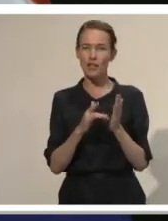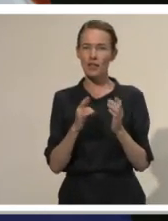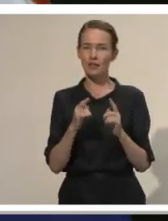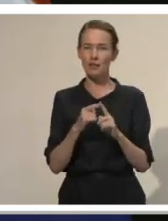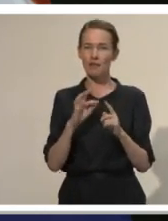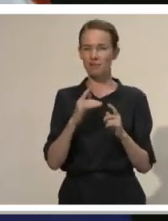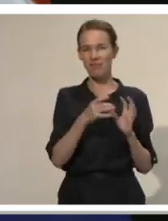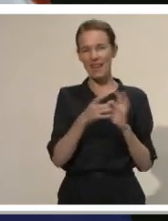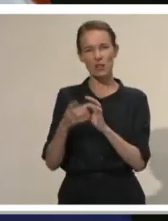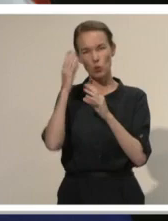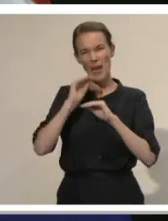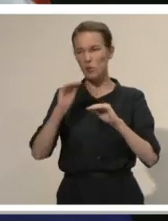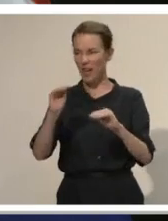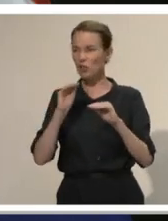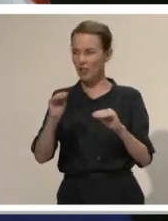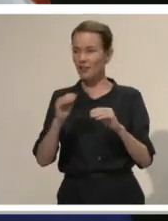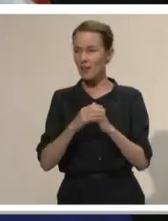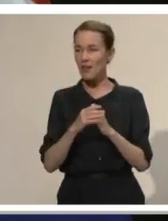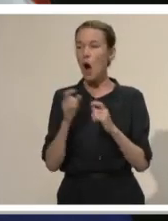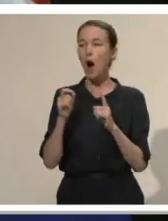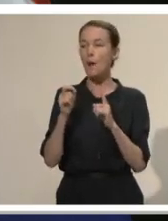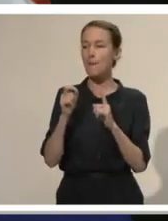in that regard, and no plans to. What